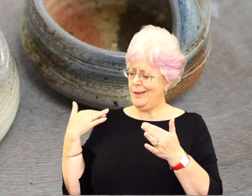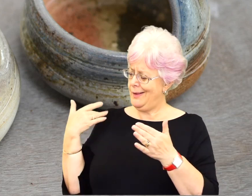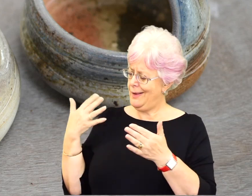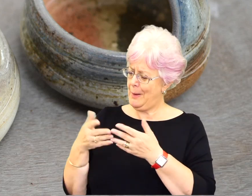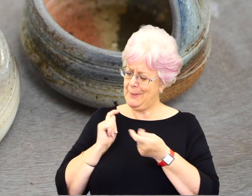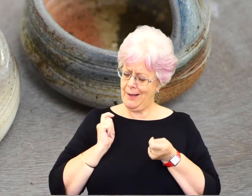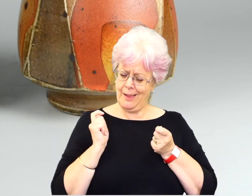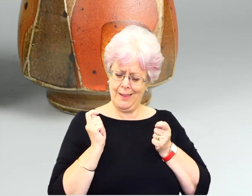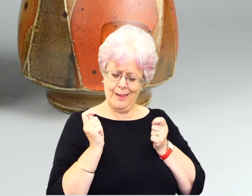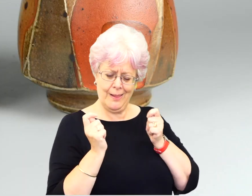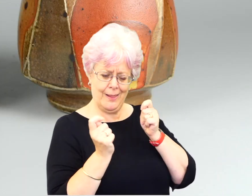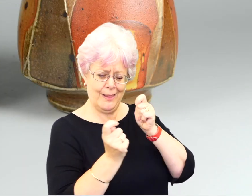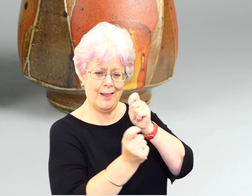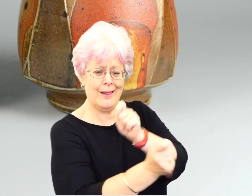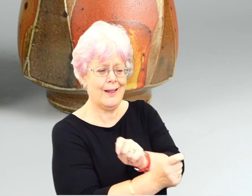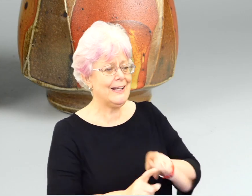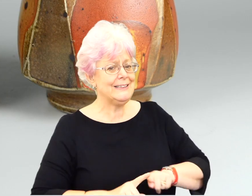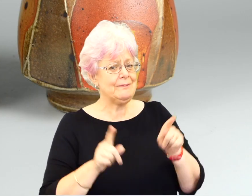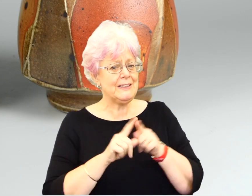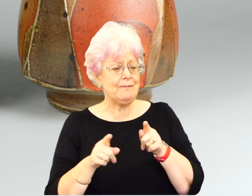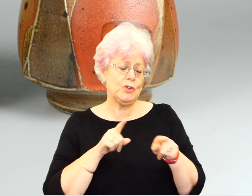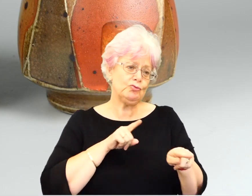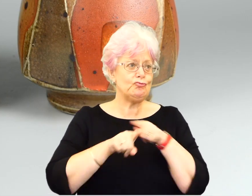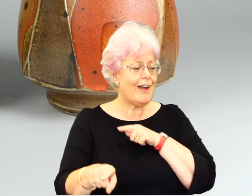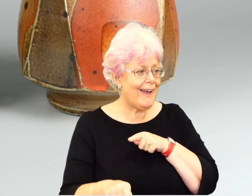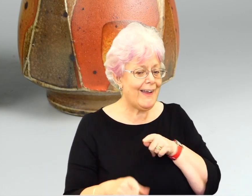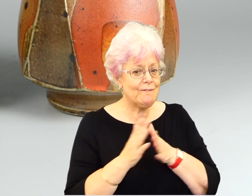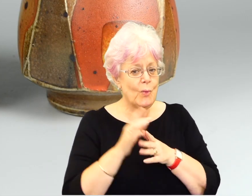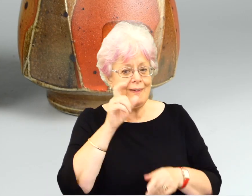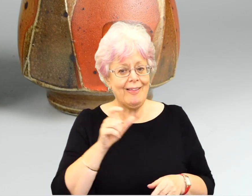testing them. And you touched on it earlier when you talked about the packing of the kiln. Yeah. It